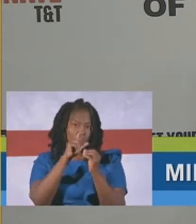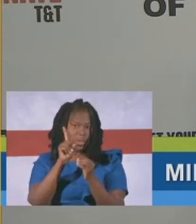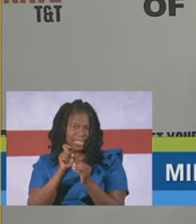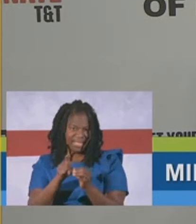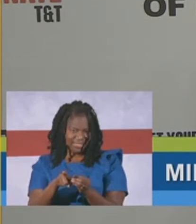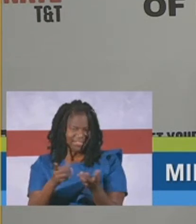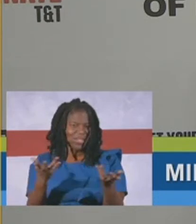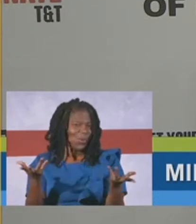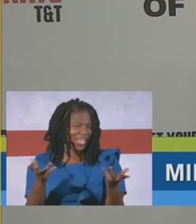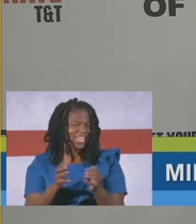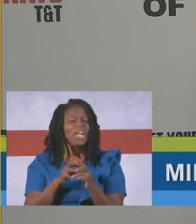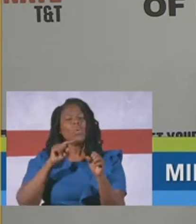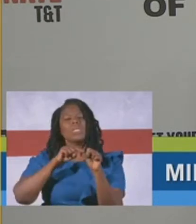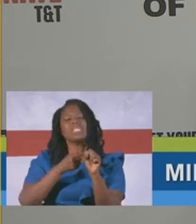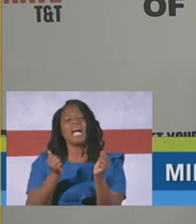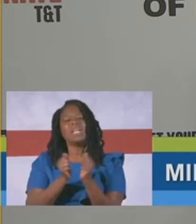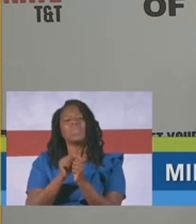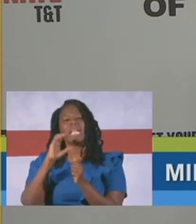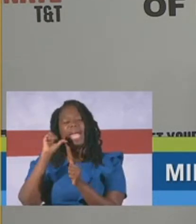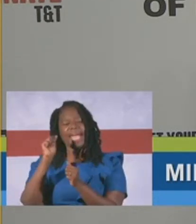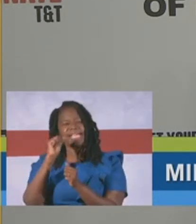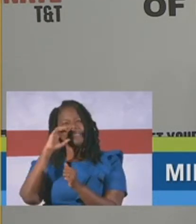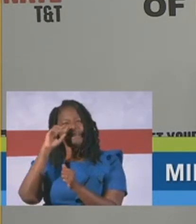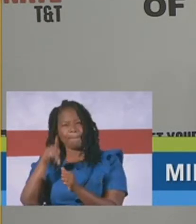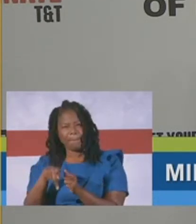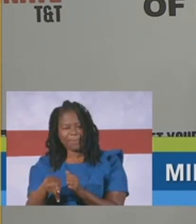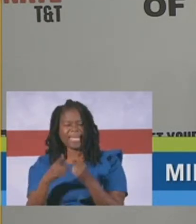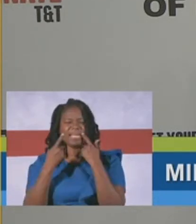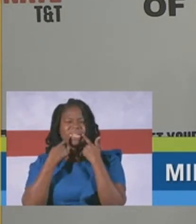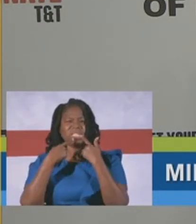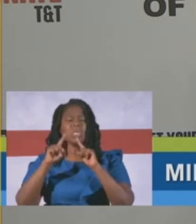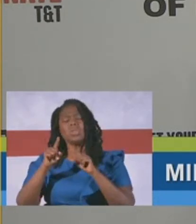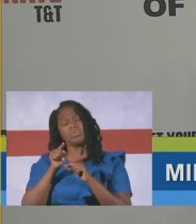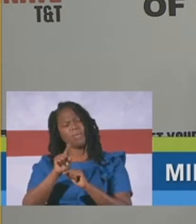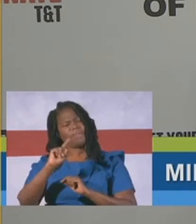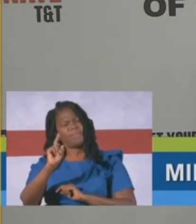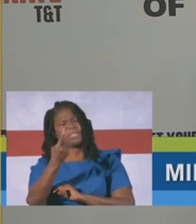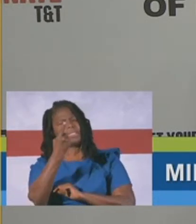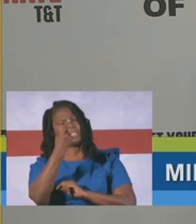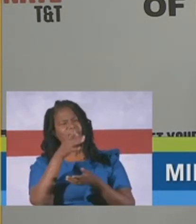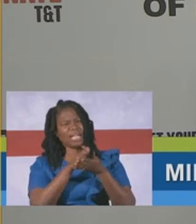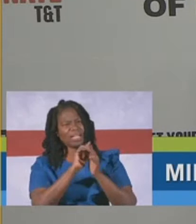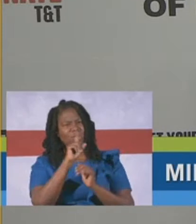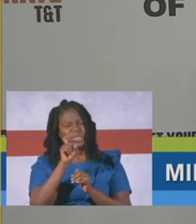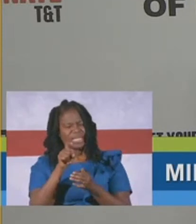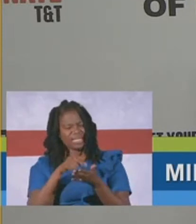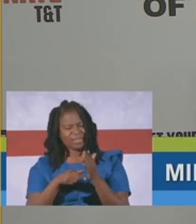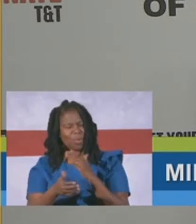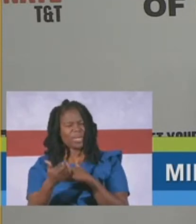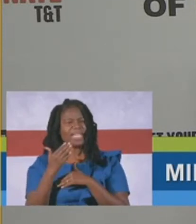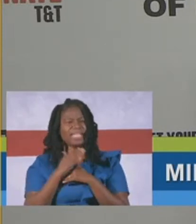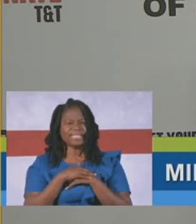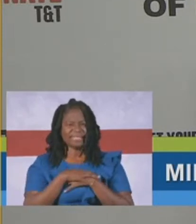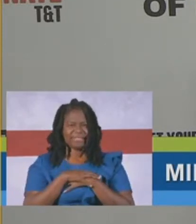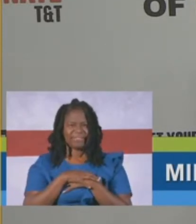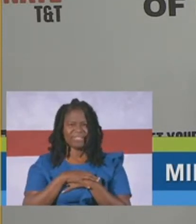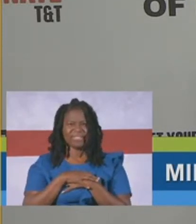media. We begin with AZP News. I believe you are the first in line to pose your questions this morning.